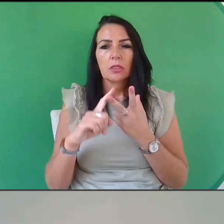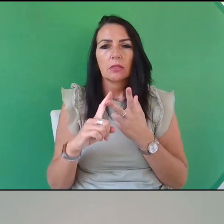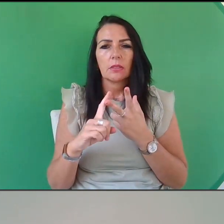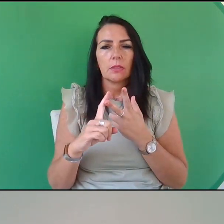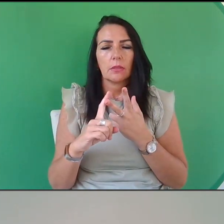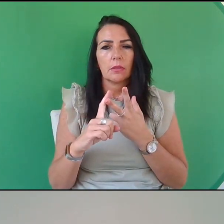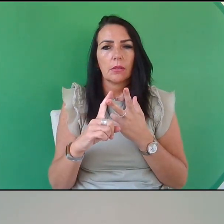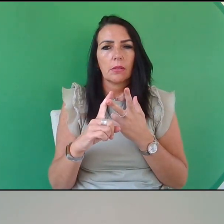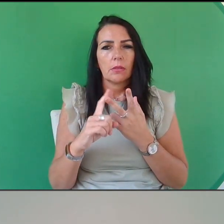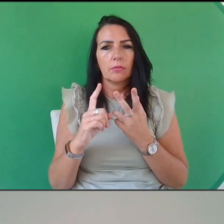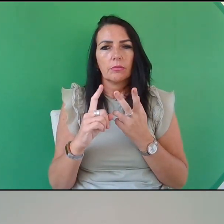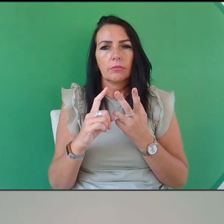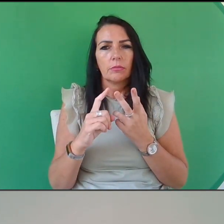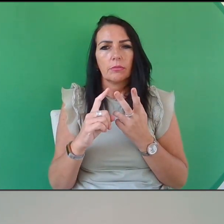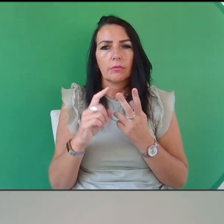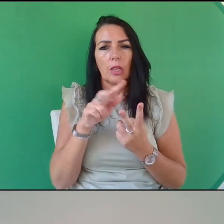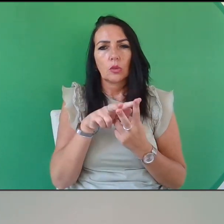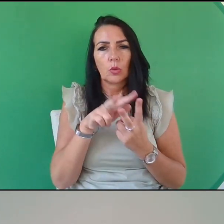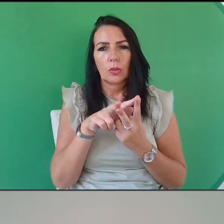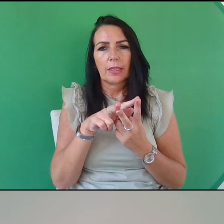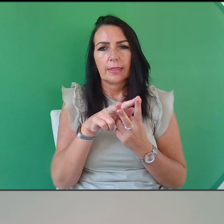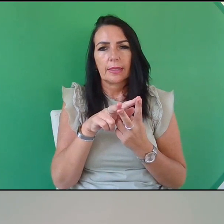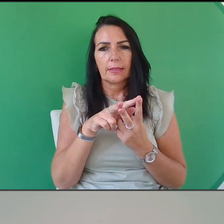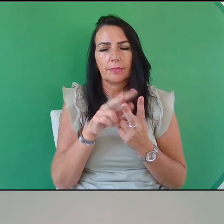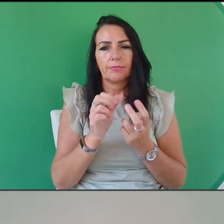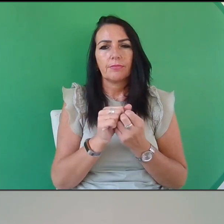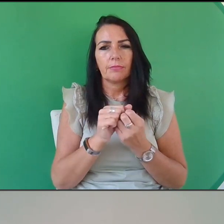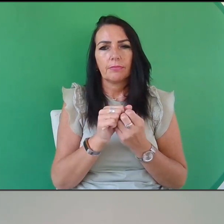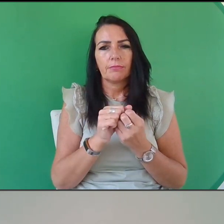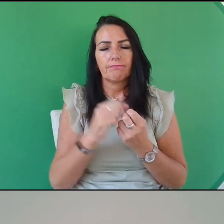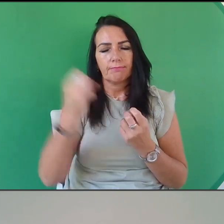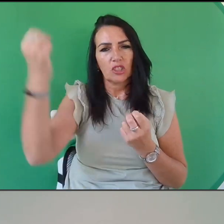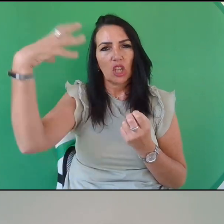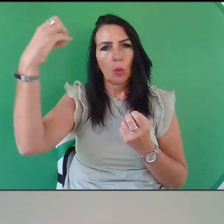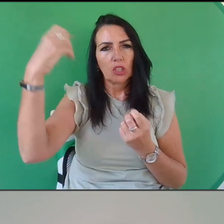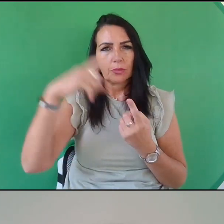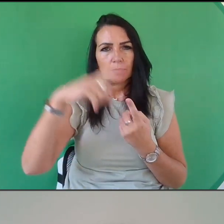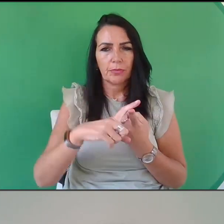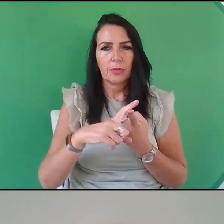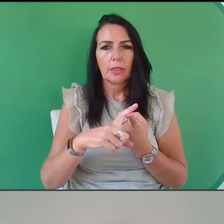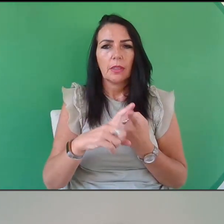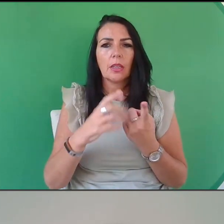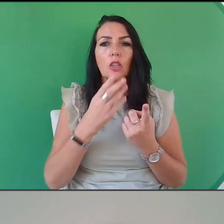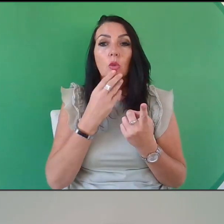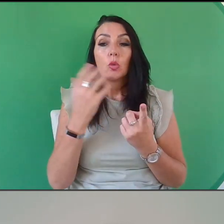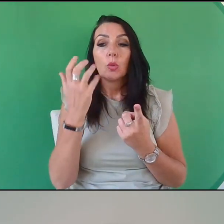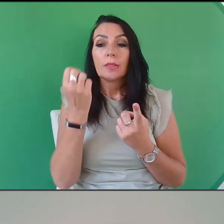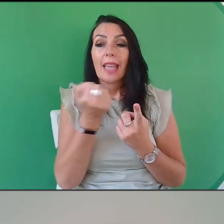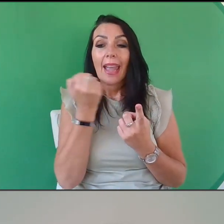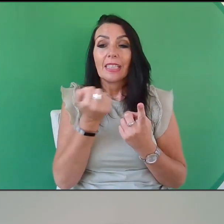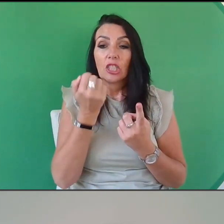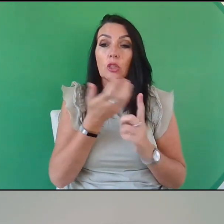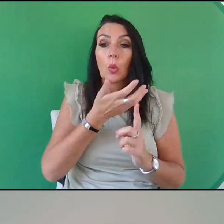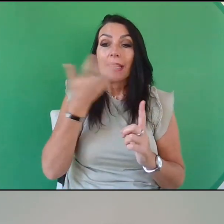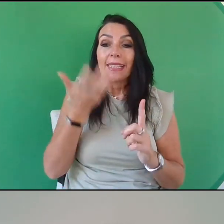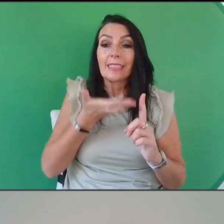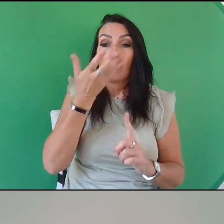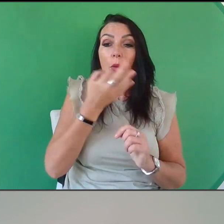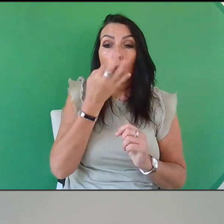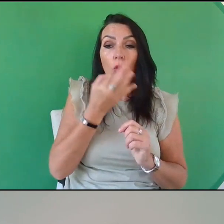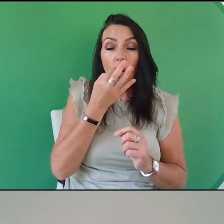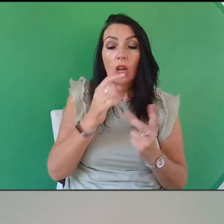you know, there's kind of two parts to shower use. So showers using energy to heat the water, and also the water